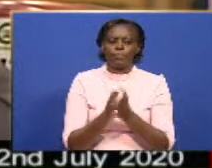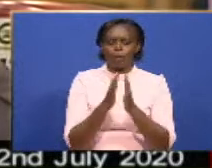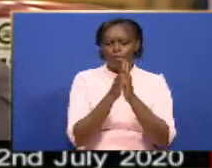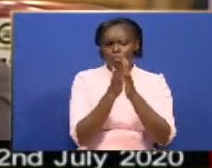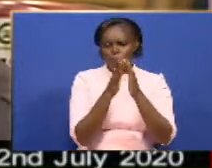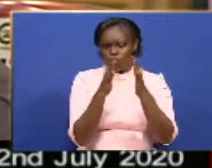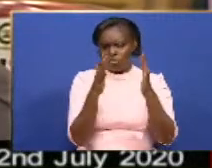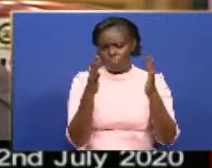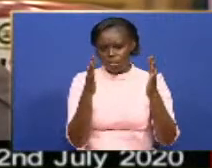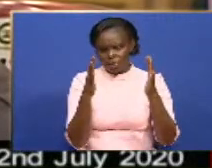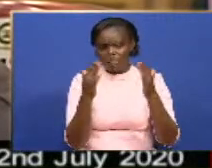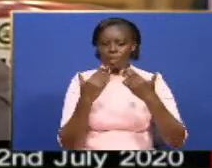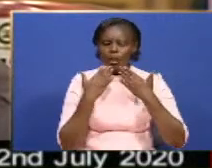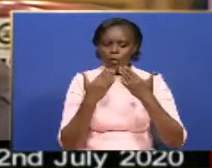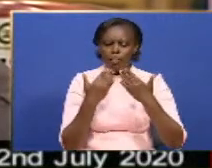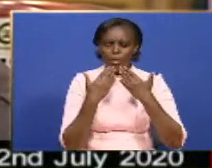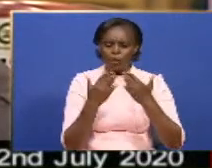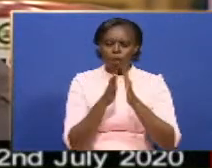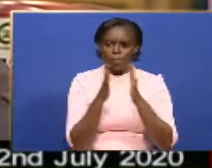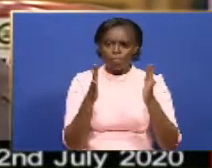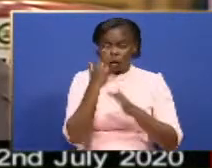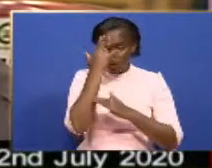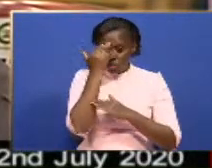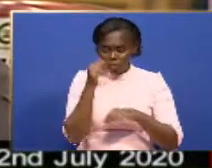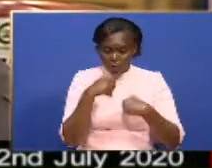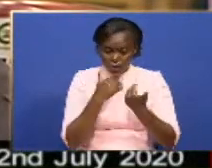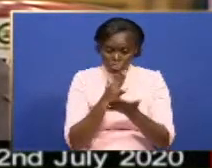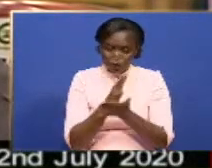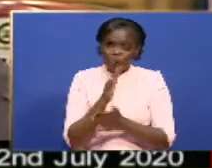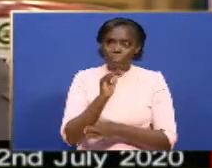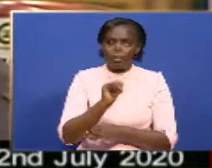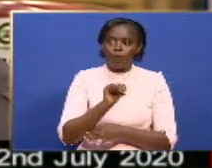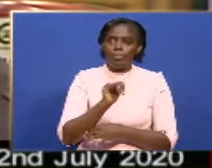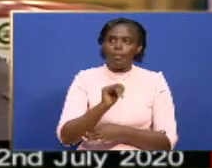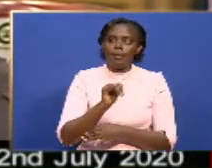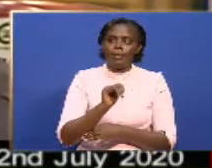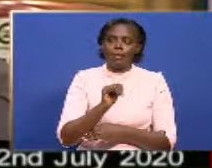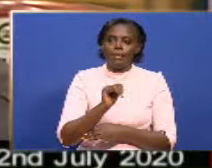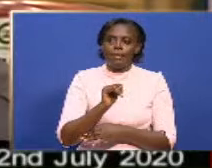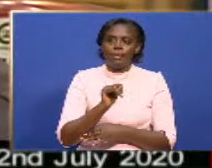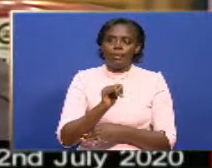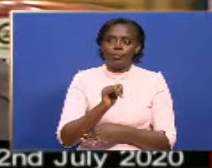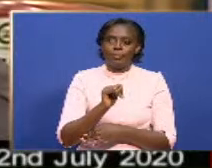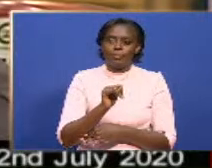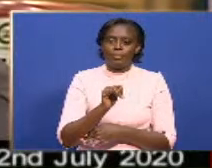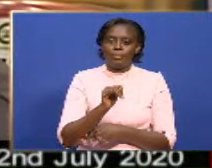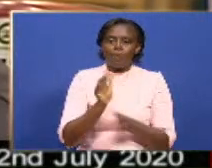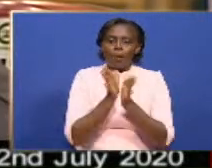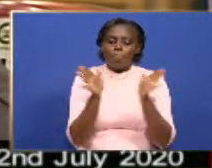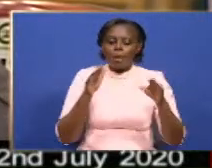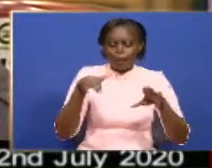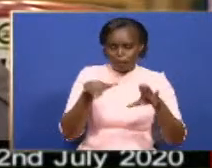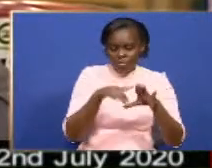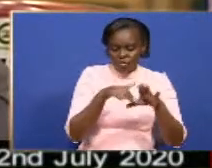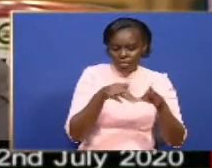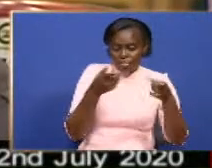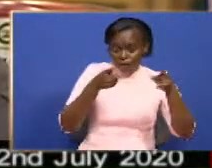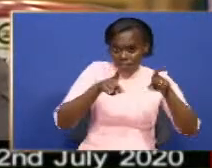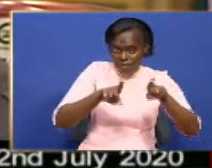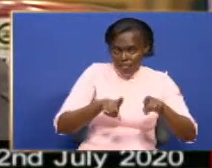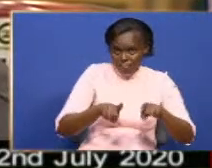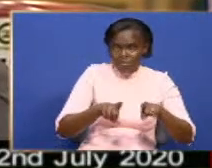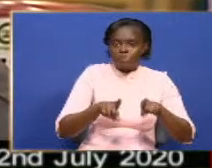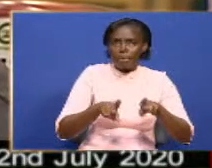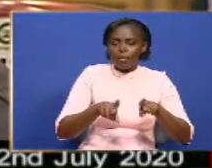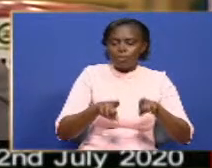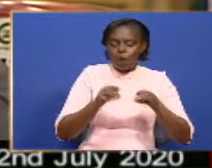congratulations to thank you, because you ensured that public participation,